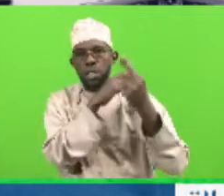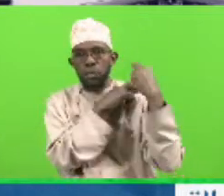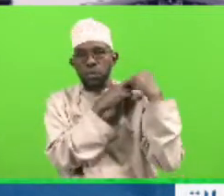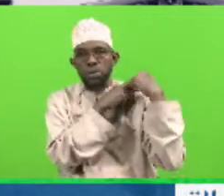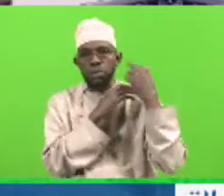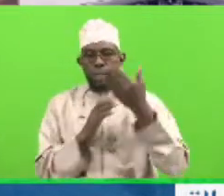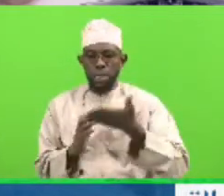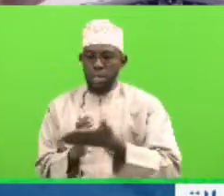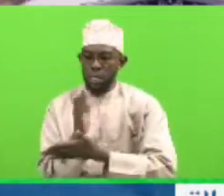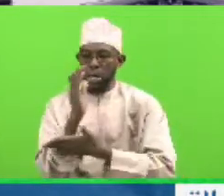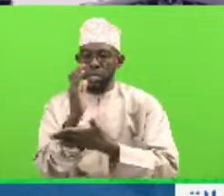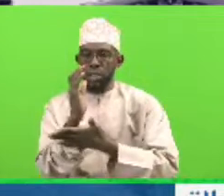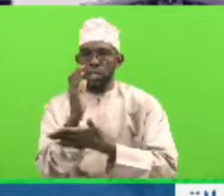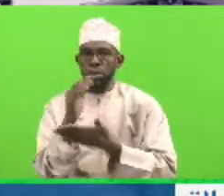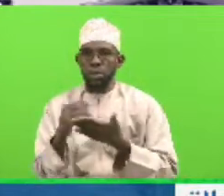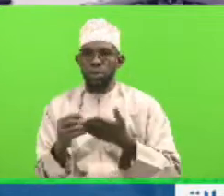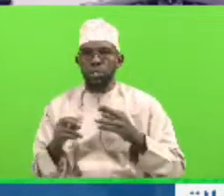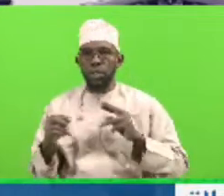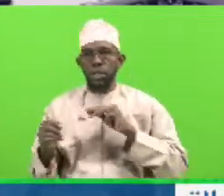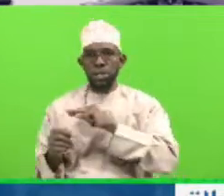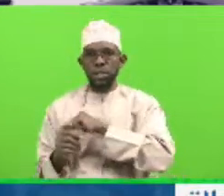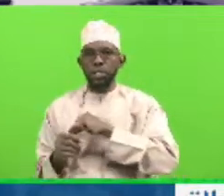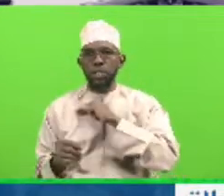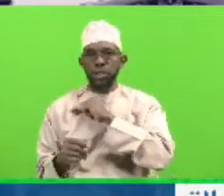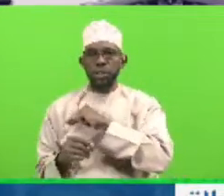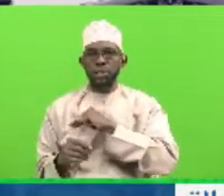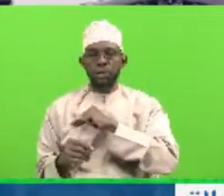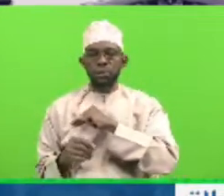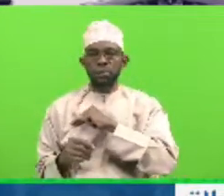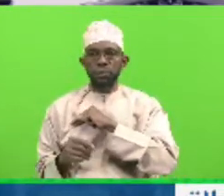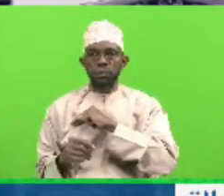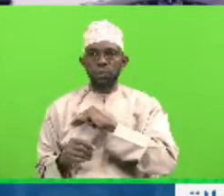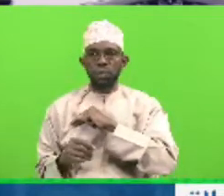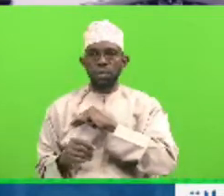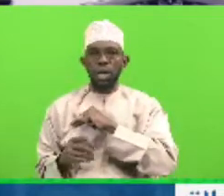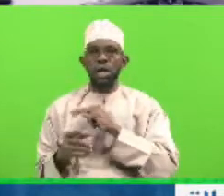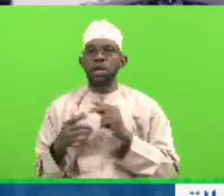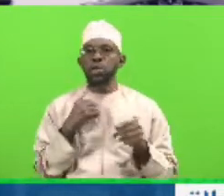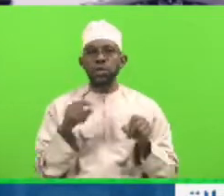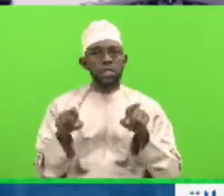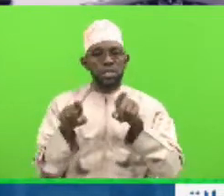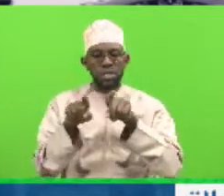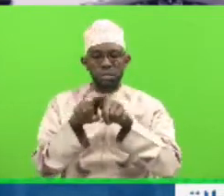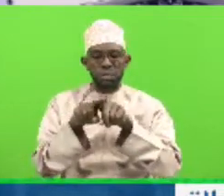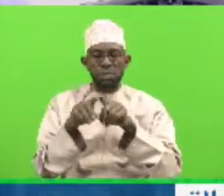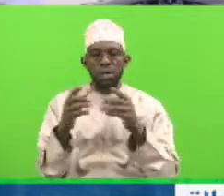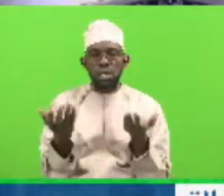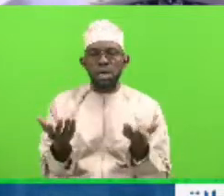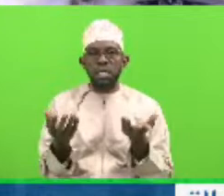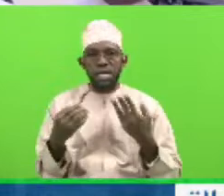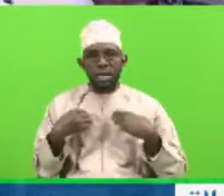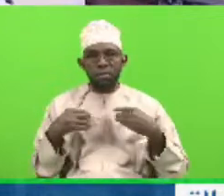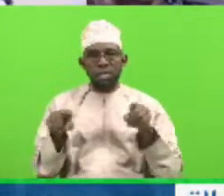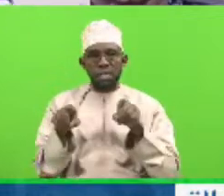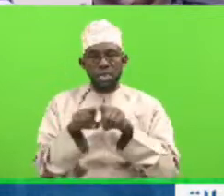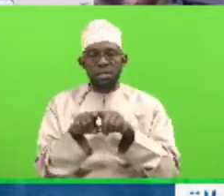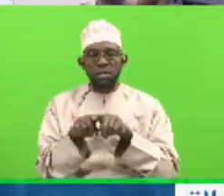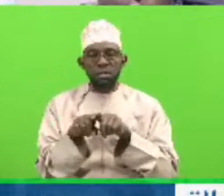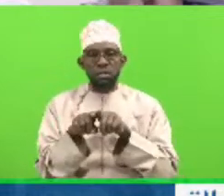rights depending on their nature. So if they are not identical, they cannot have identical